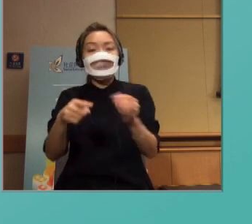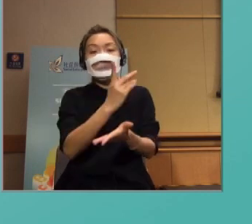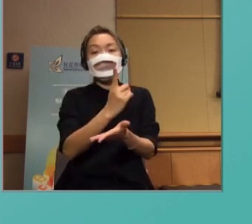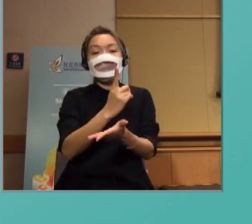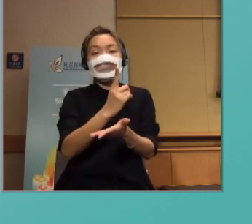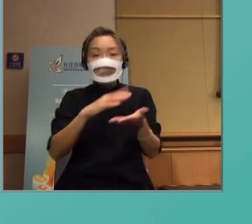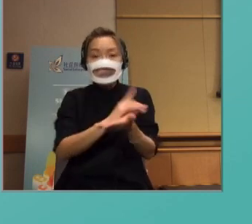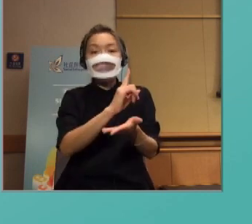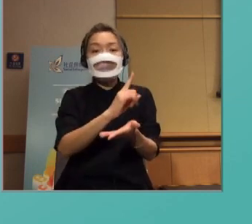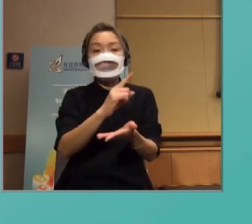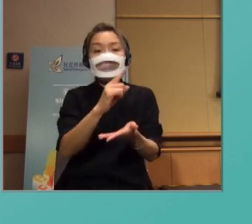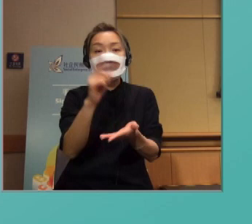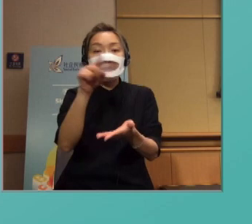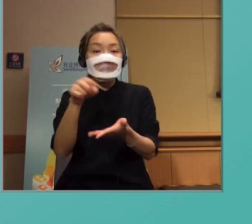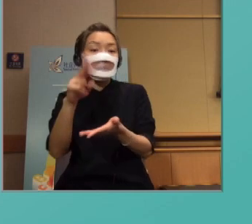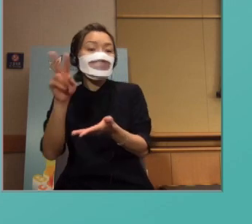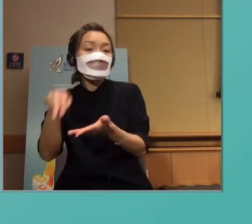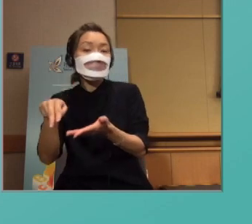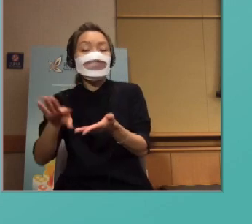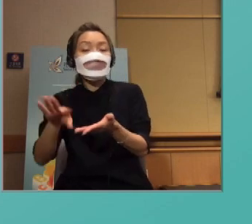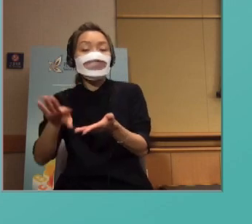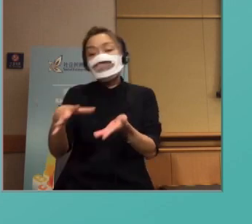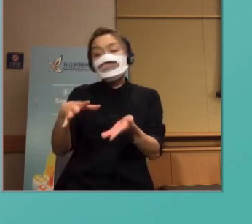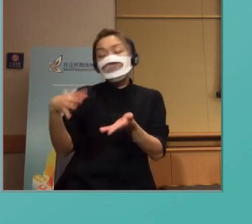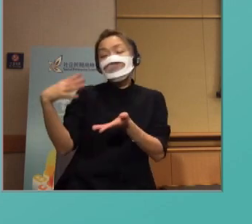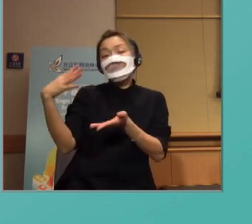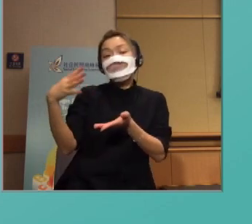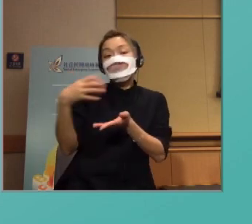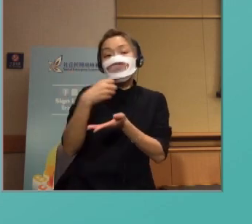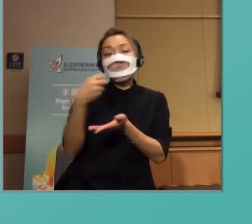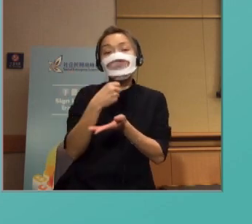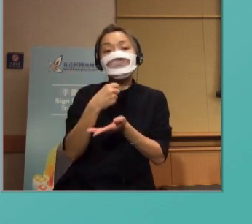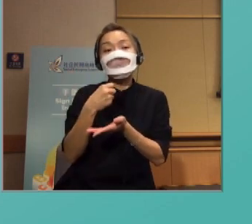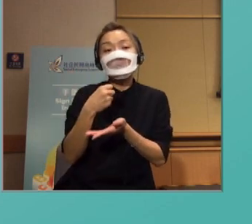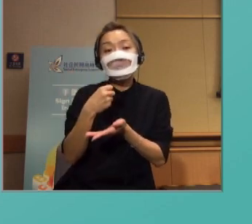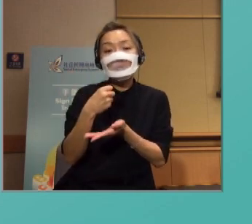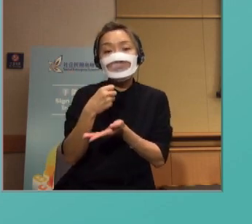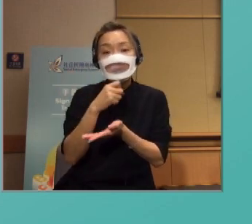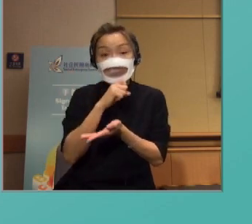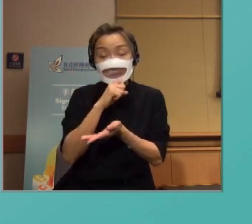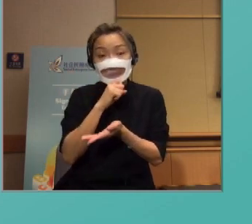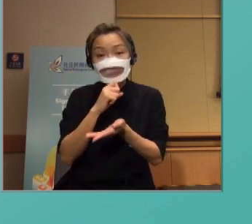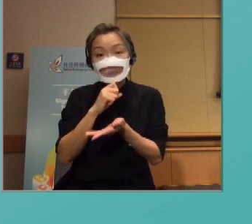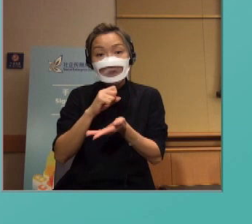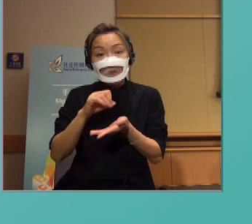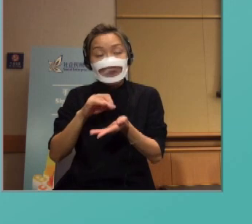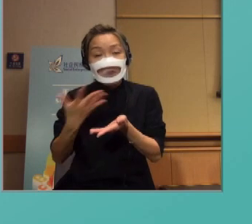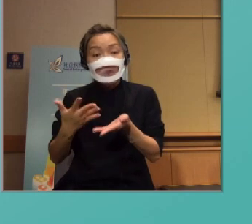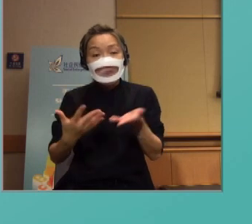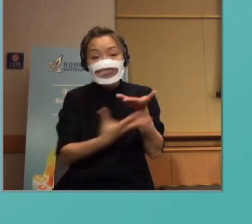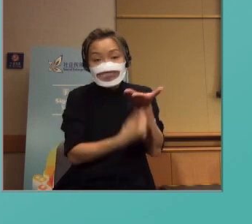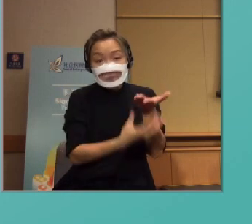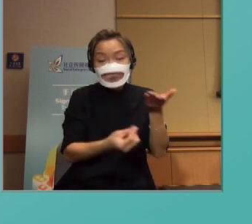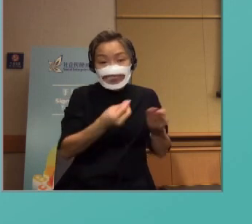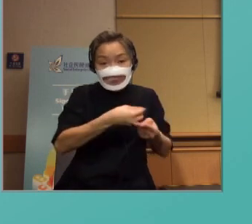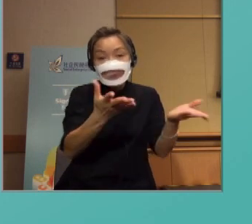it. By owning it, they actually have an ability to own a part of that yield by becoming a publisher. In so doing, they can actually then give capital formation